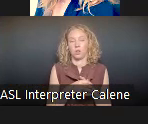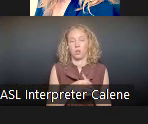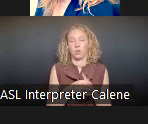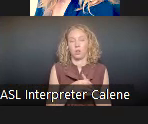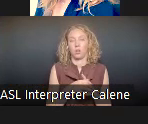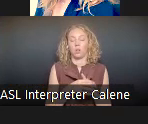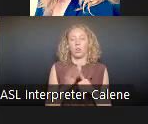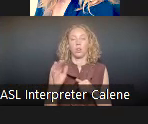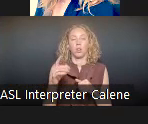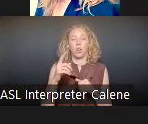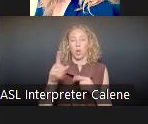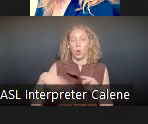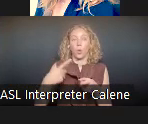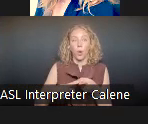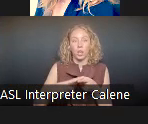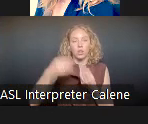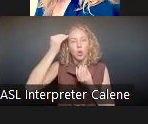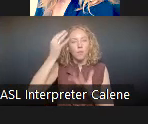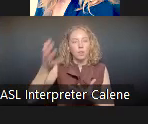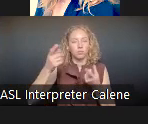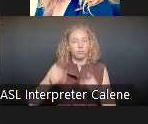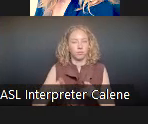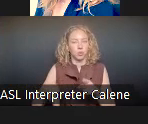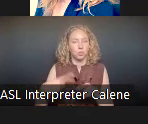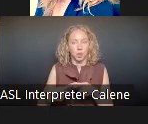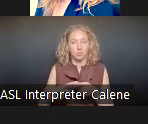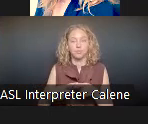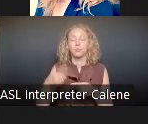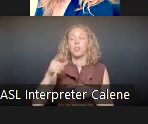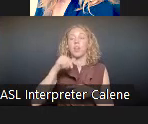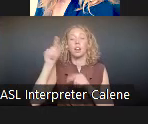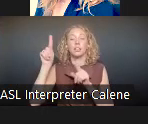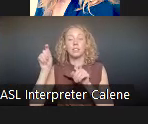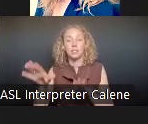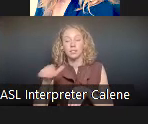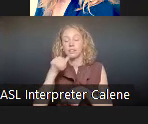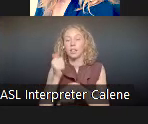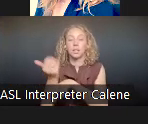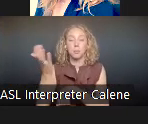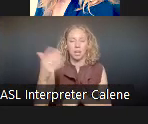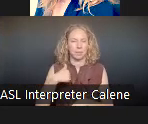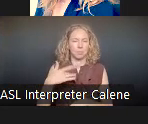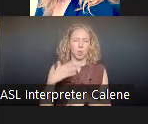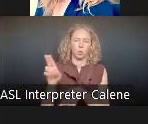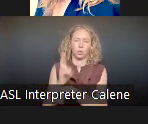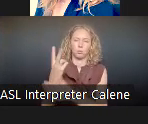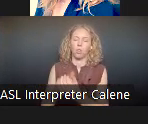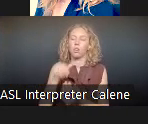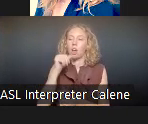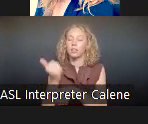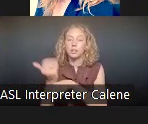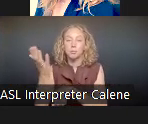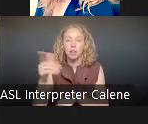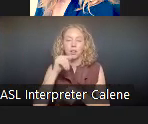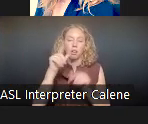when notifications will be conducted. You have an untested or unsubmitted, I'm sorry, I use those phrases interchangeably, but you have an